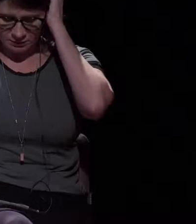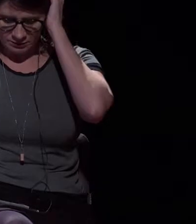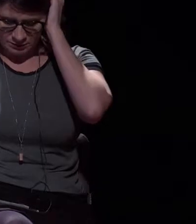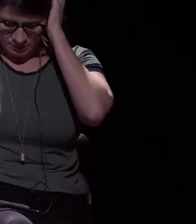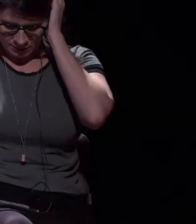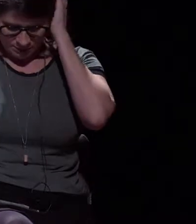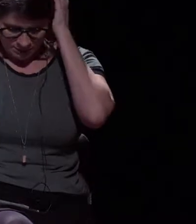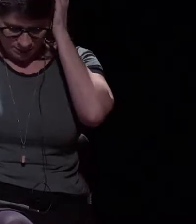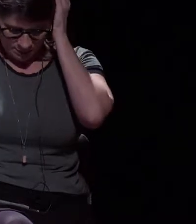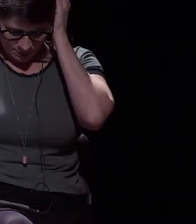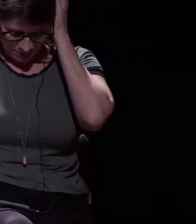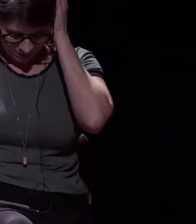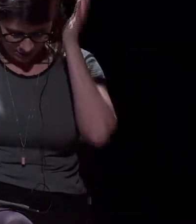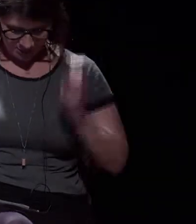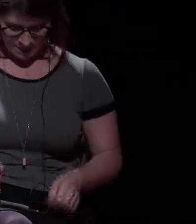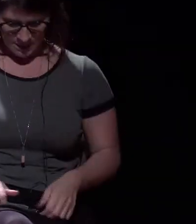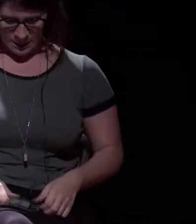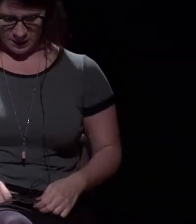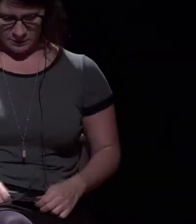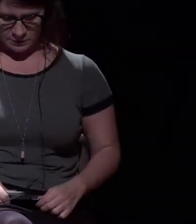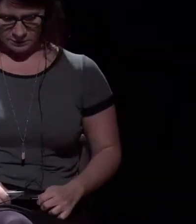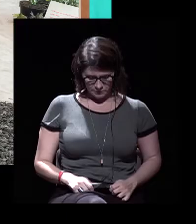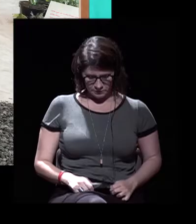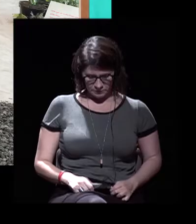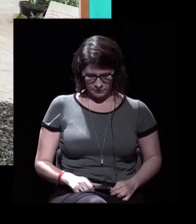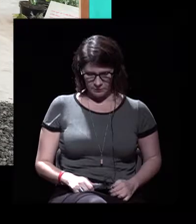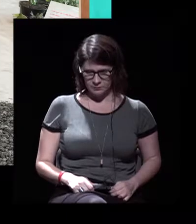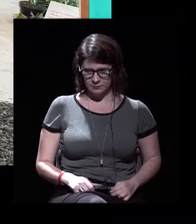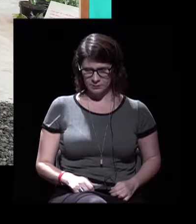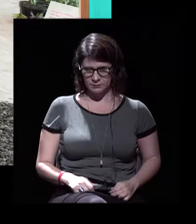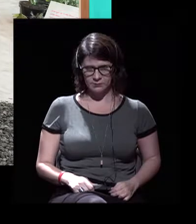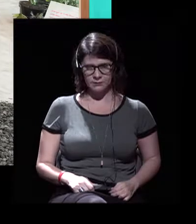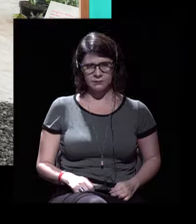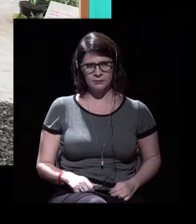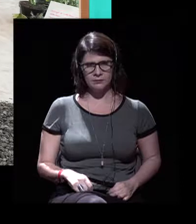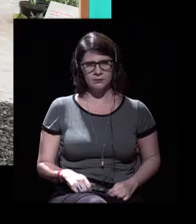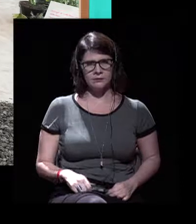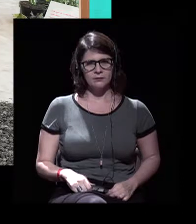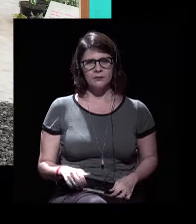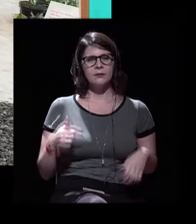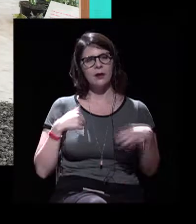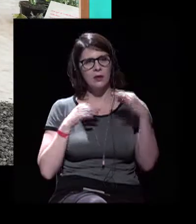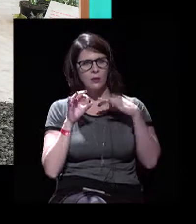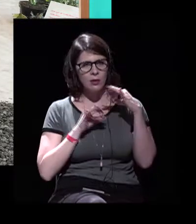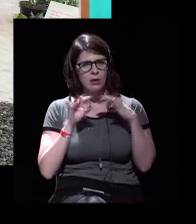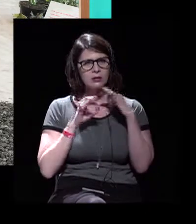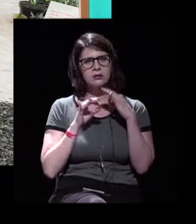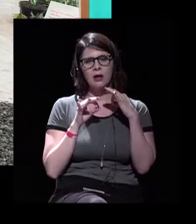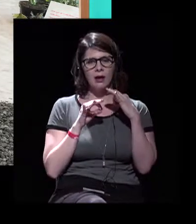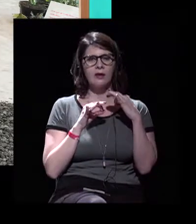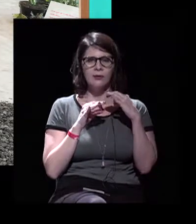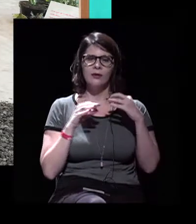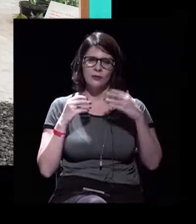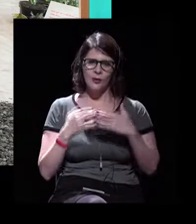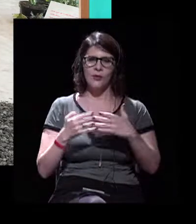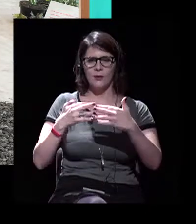Memories of Underdevelopment, as I said before, was a project I organized in the framework of the Getty Pacific Standard Time Latin